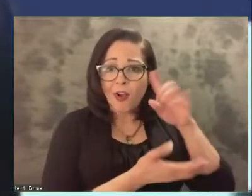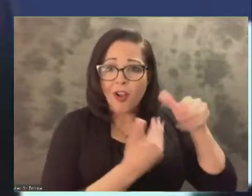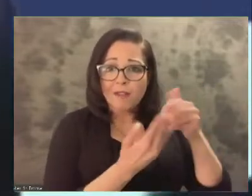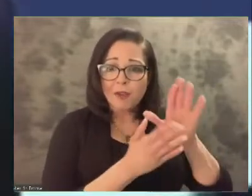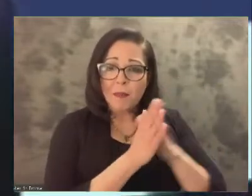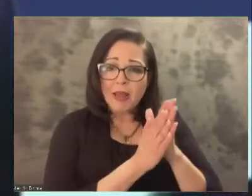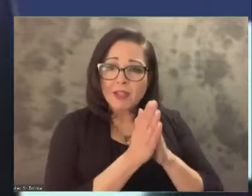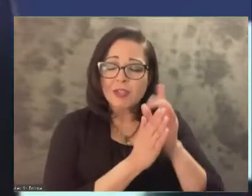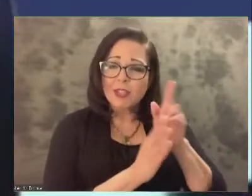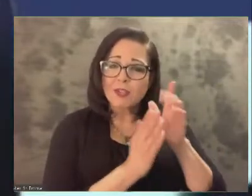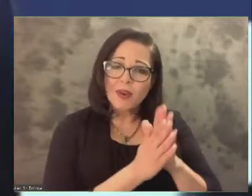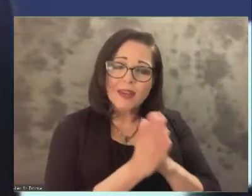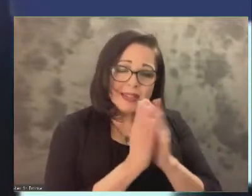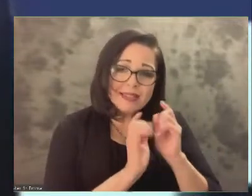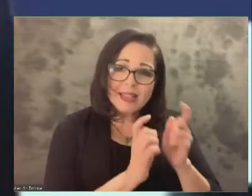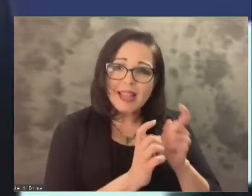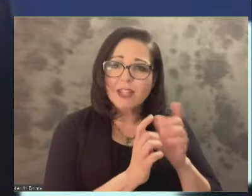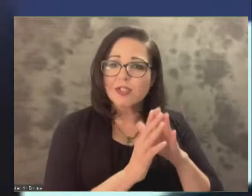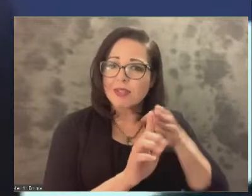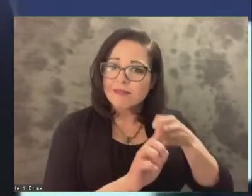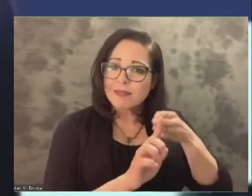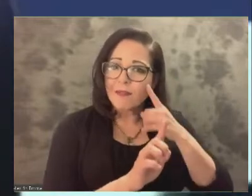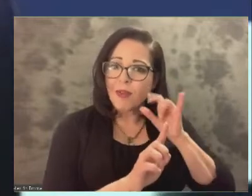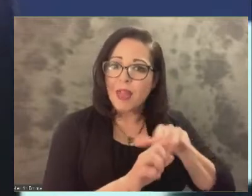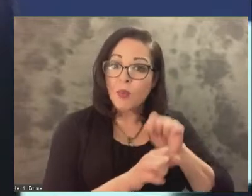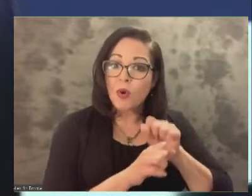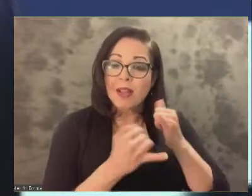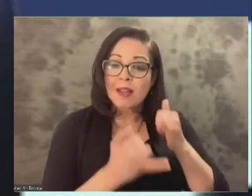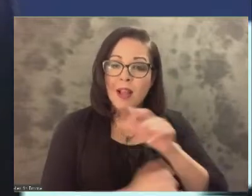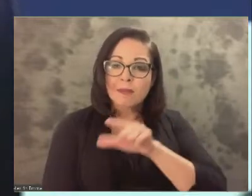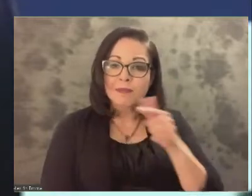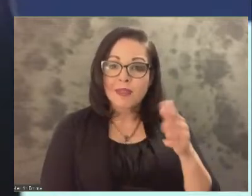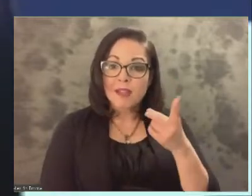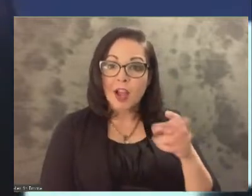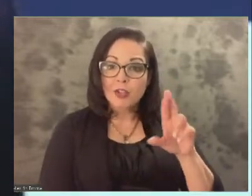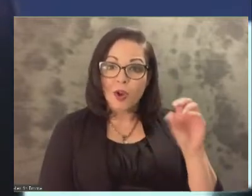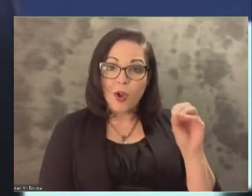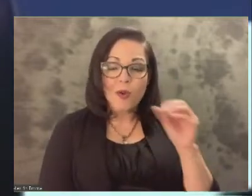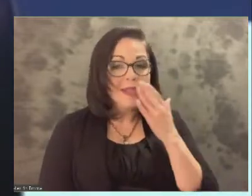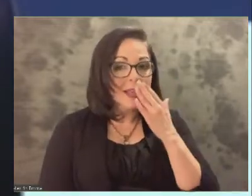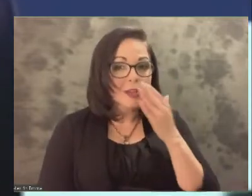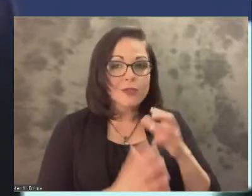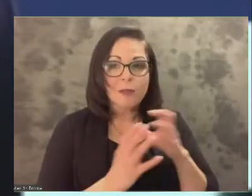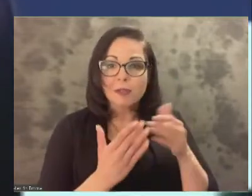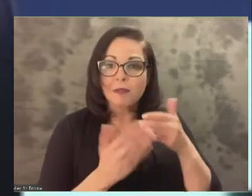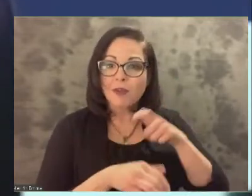your dedication, Dr. Okafor, with the work. I'll turn it over to you, please. Thank you in advance